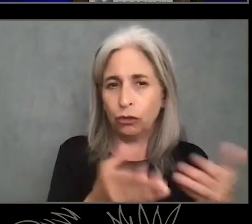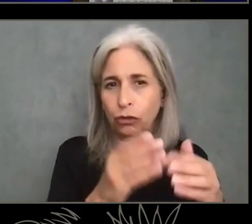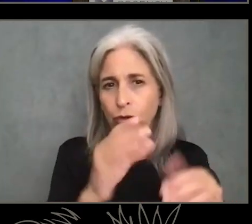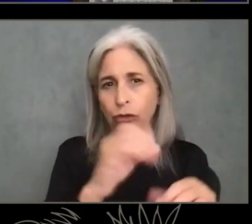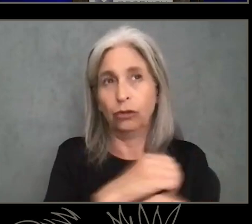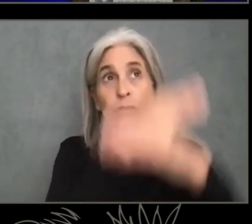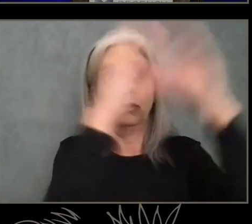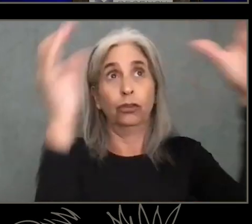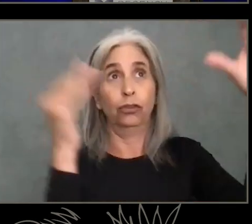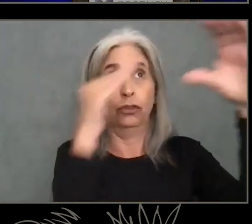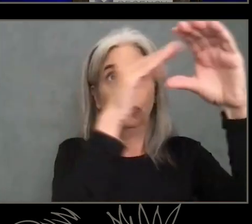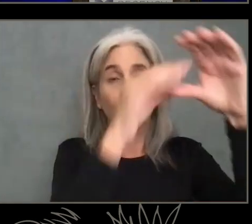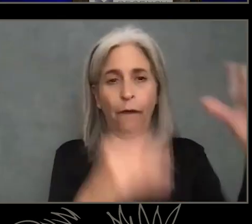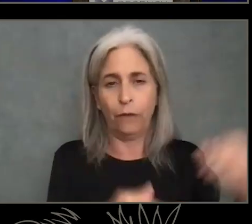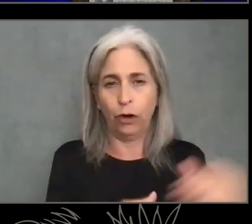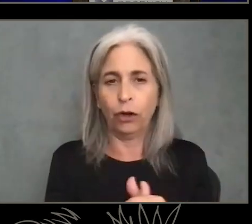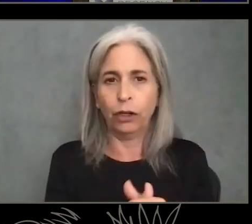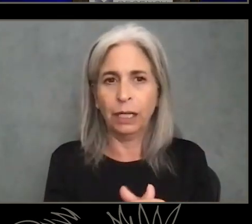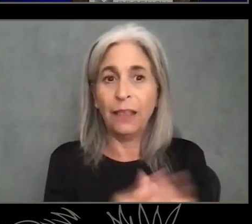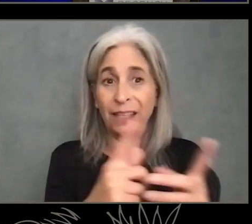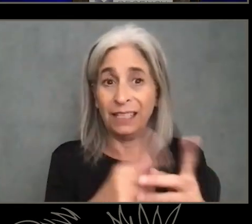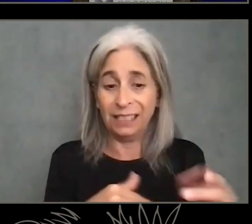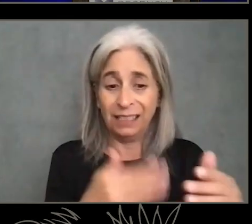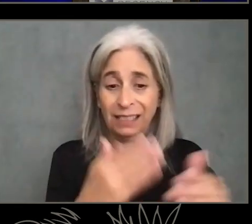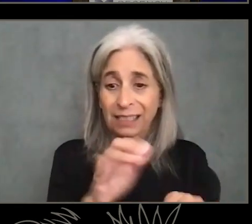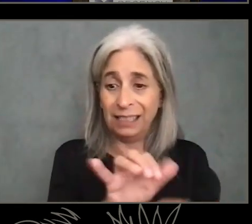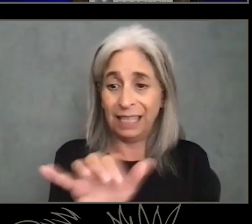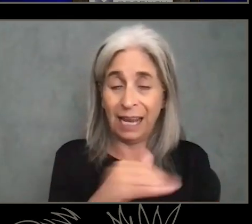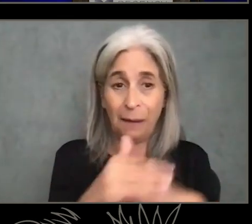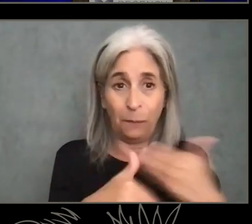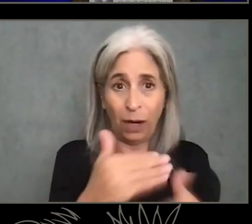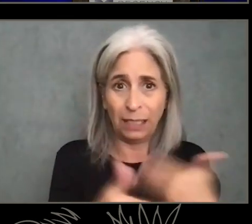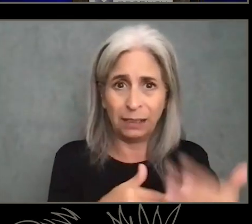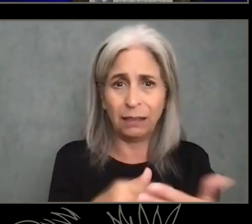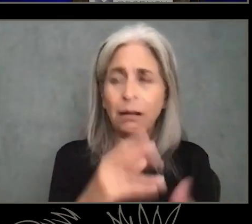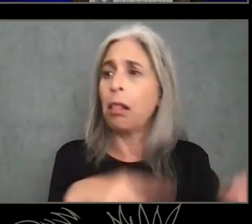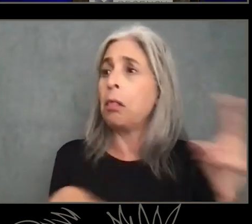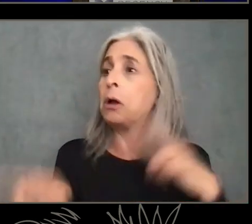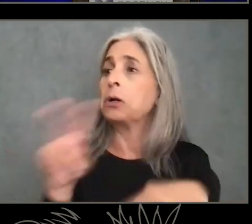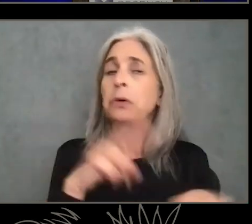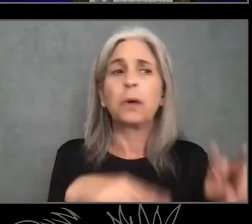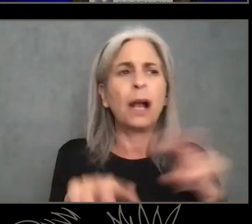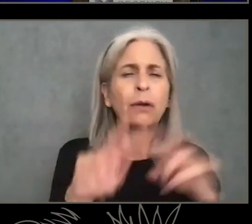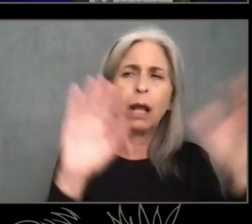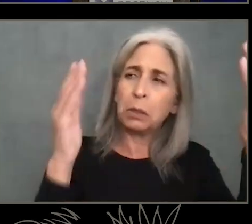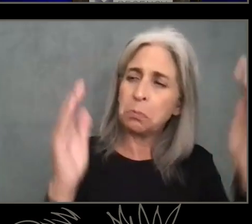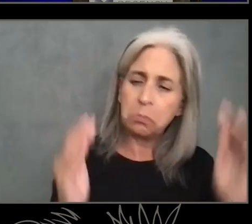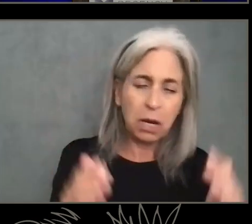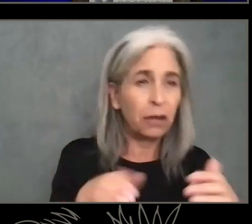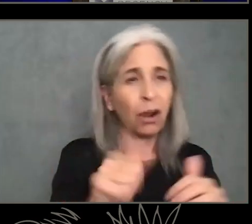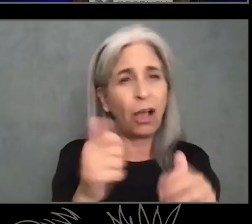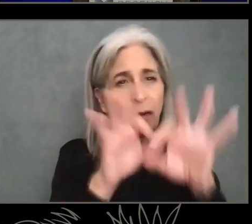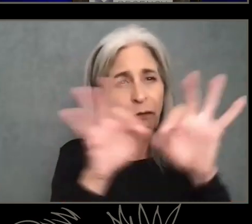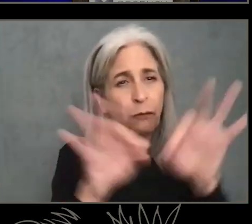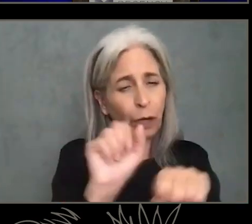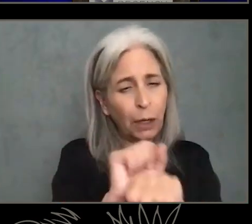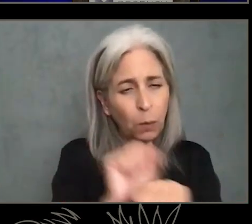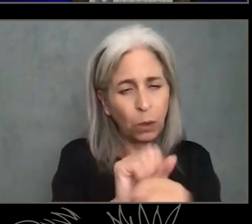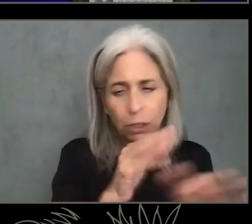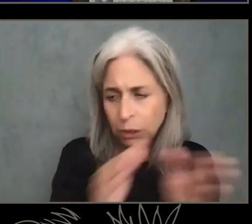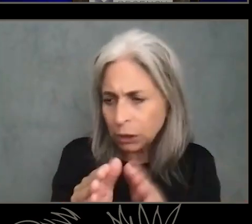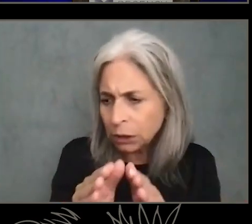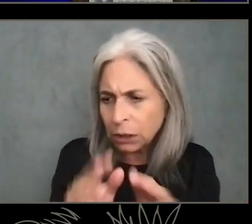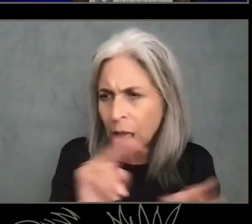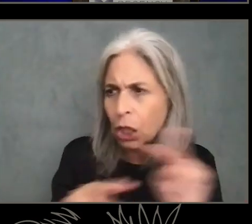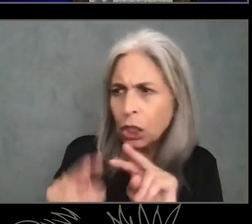server runtimes as part of the same process, I looked around and looked at these other frameworks and saw what